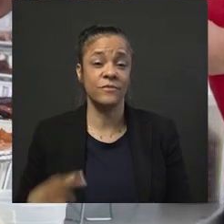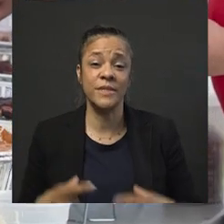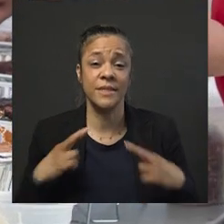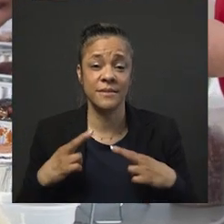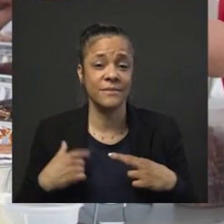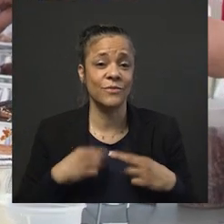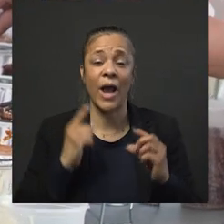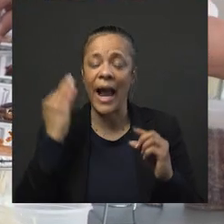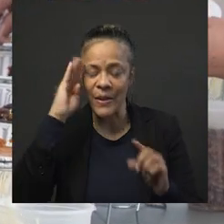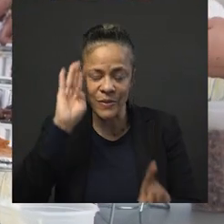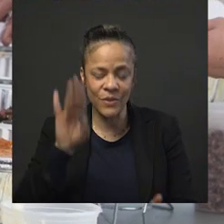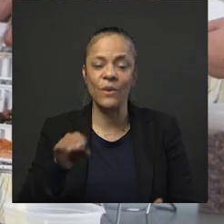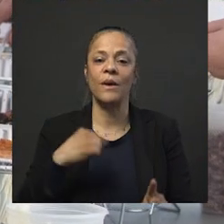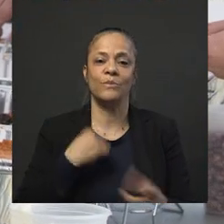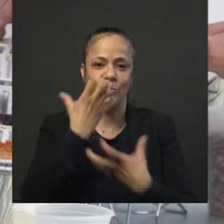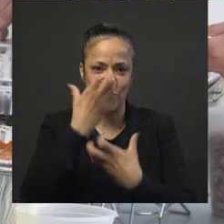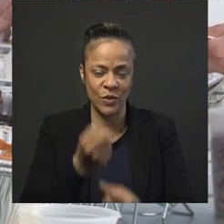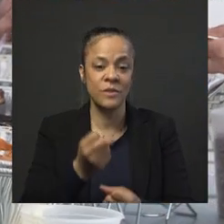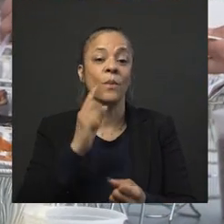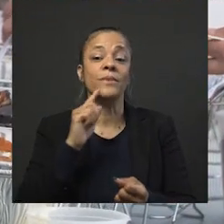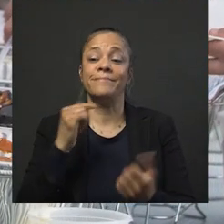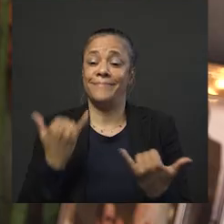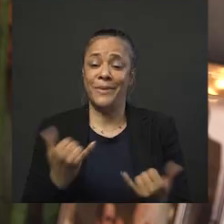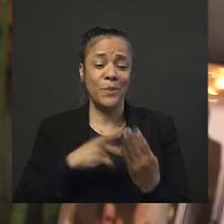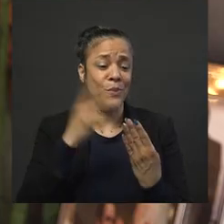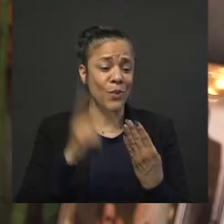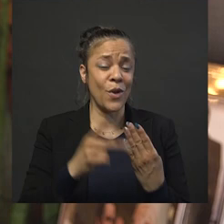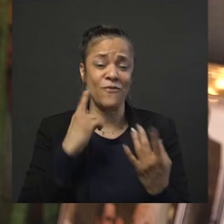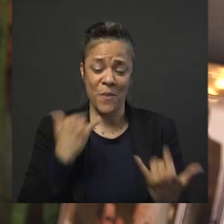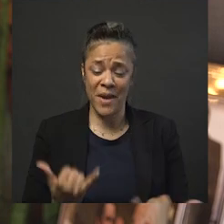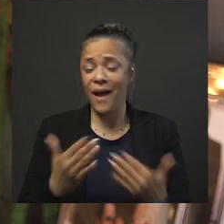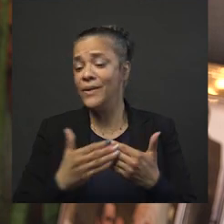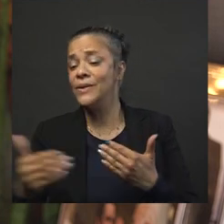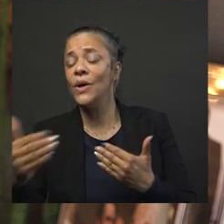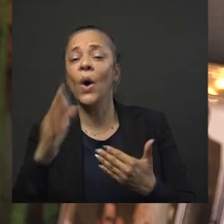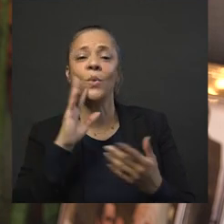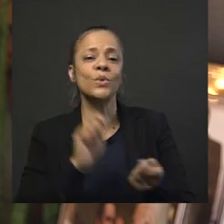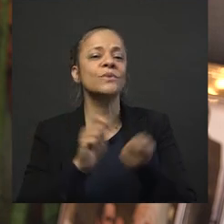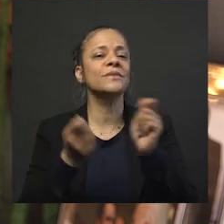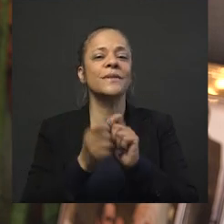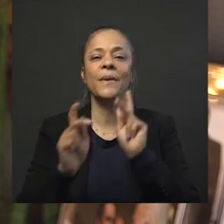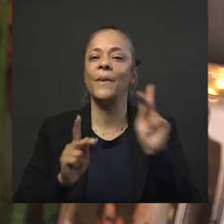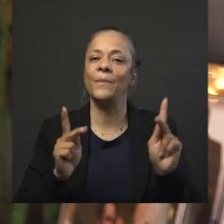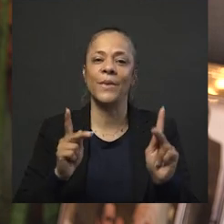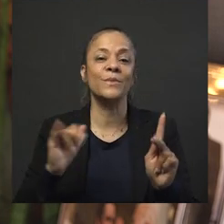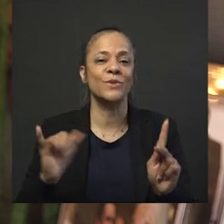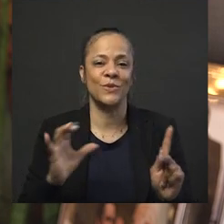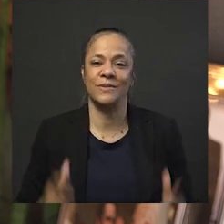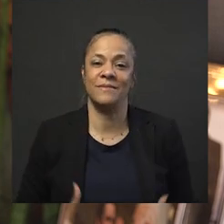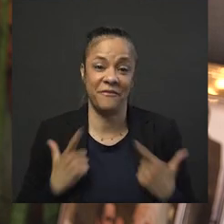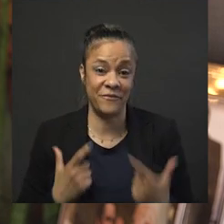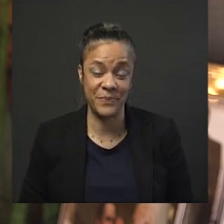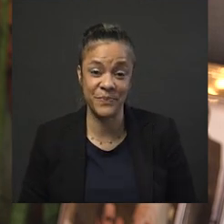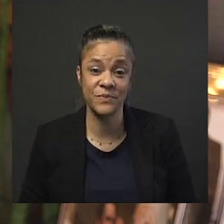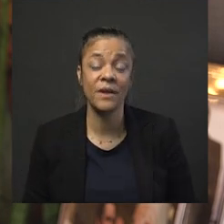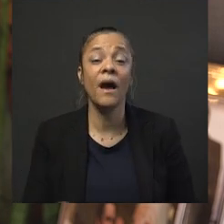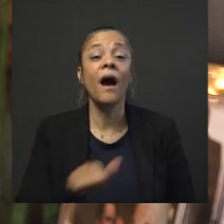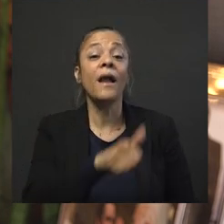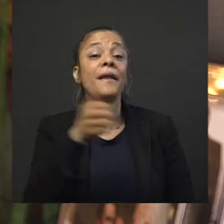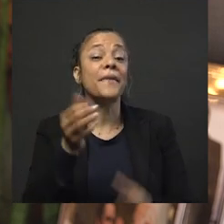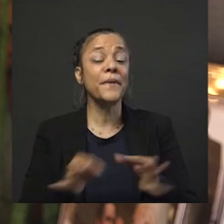And I have no doubt that the programs we're pursuing today will change people's lives in Jersey City and serve as a model for other cities around the world to